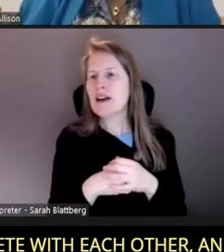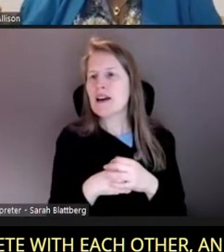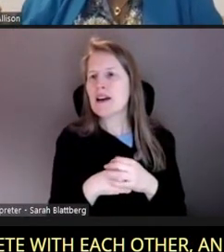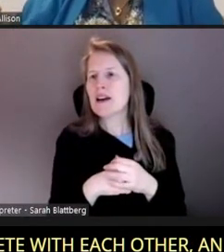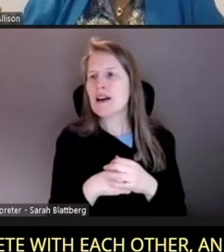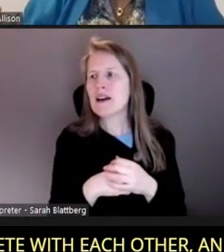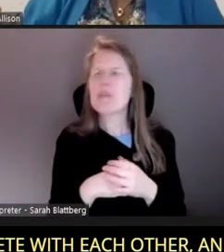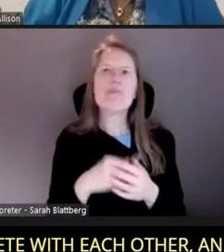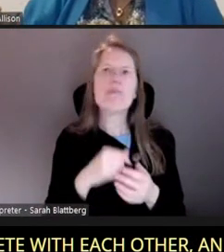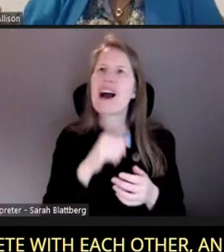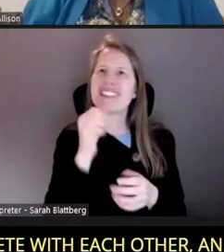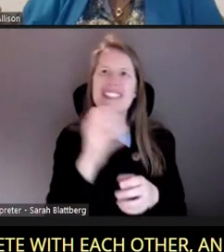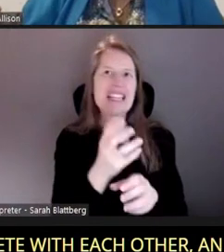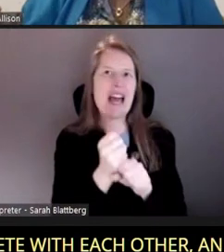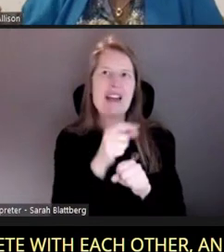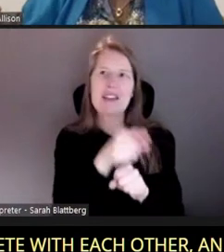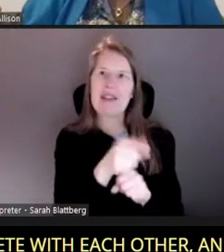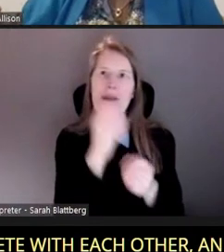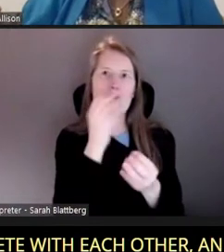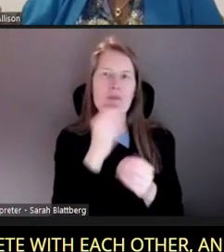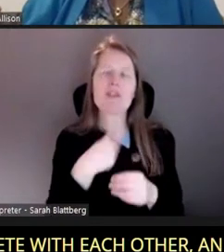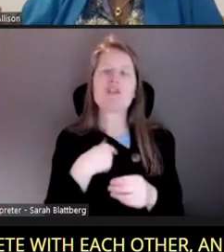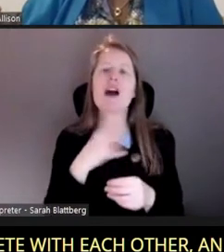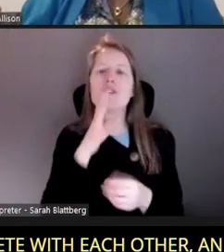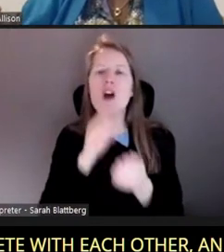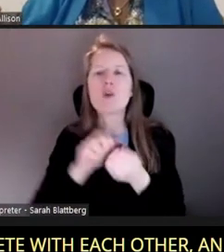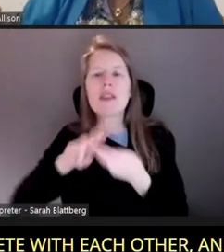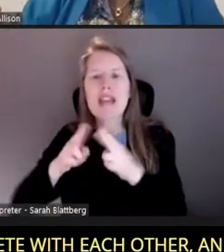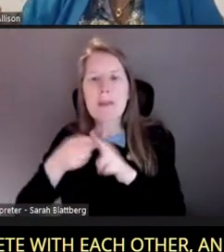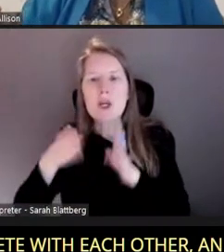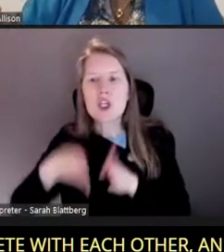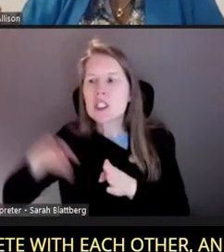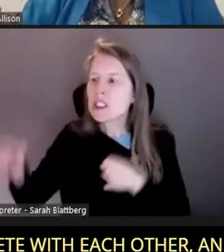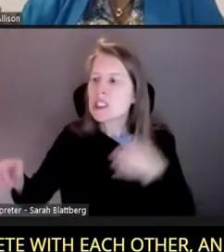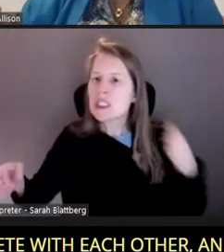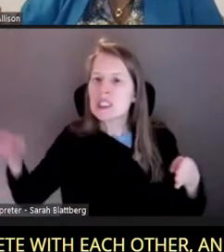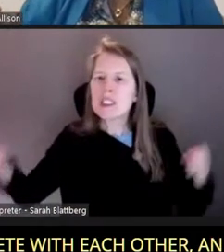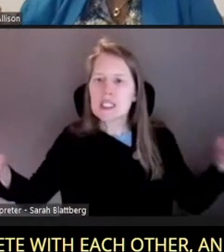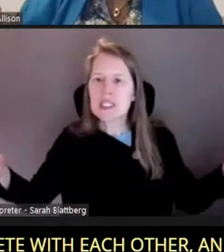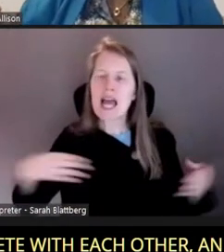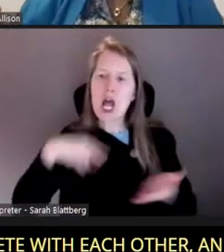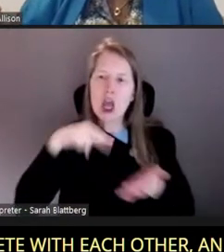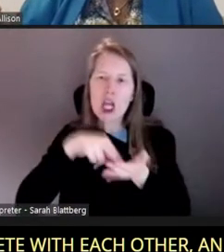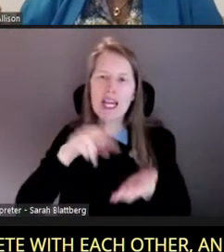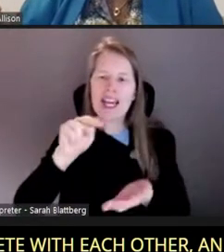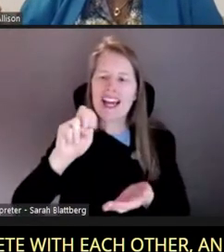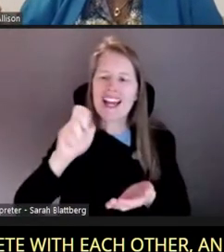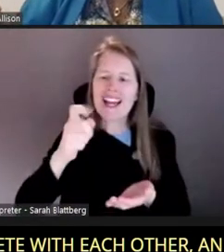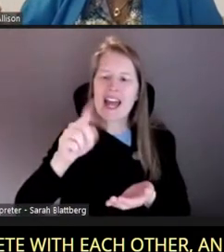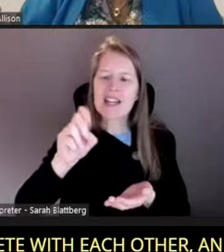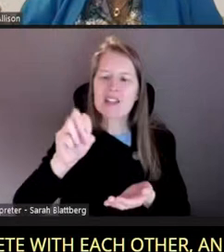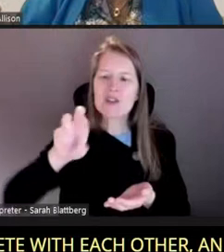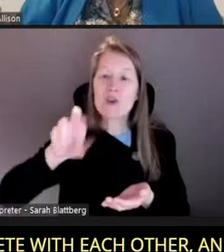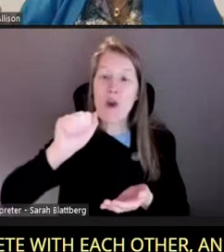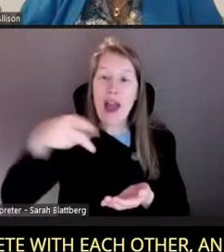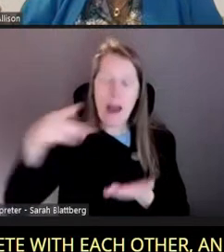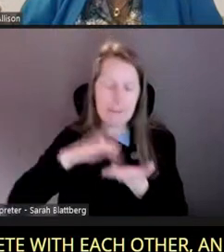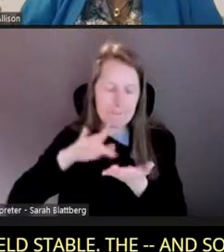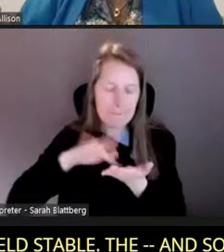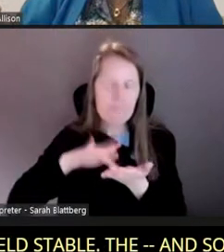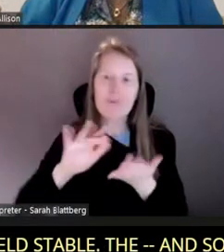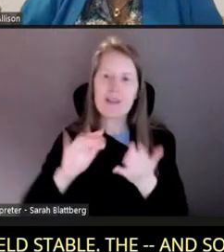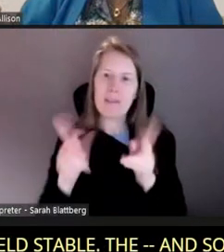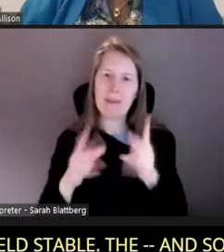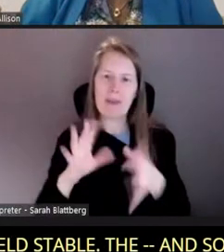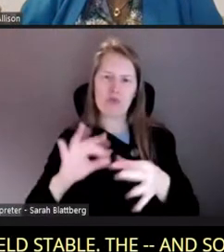getting information from them, but talking to my neighbors and looking at the Nextdoor app and finding out how my neighbors are faring with